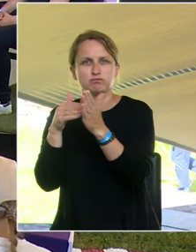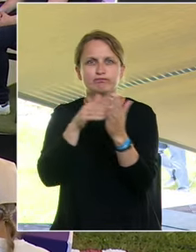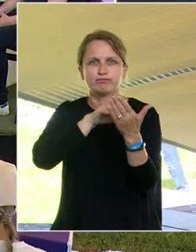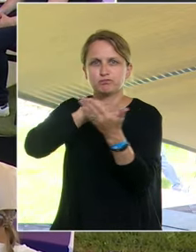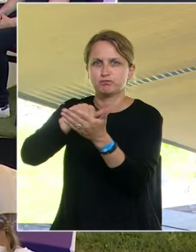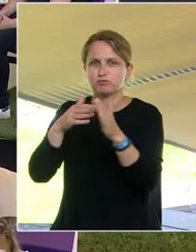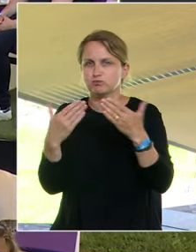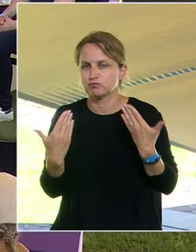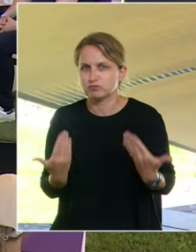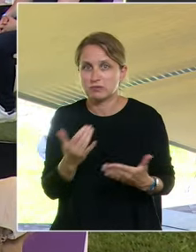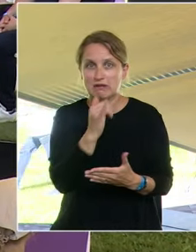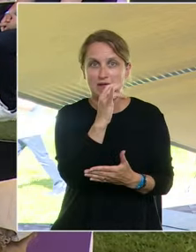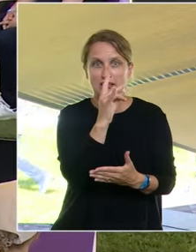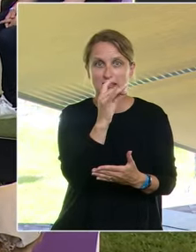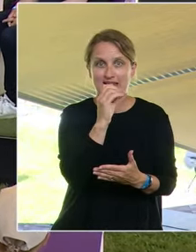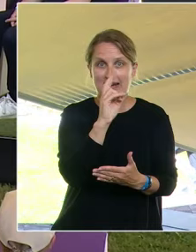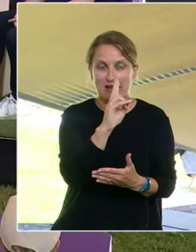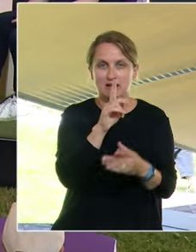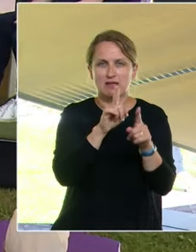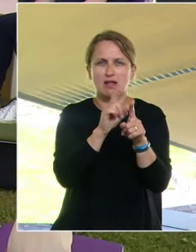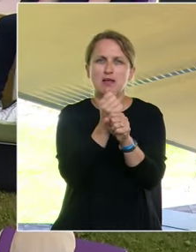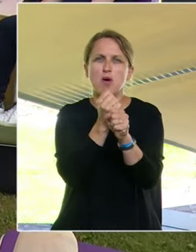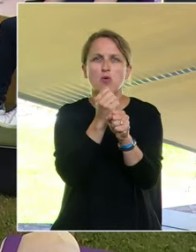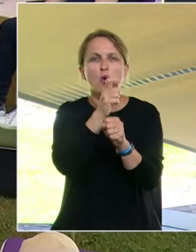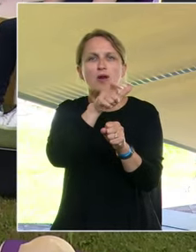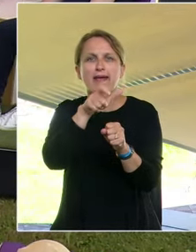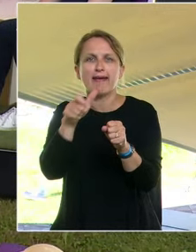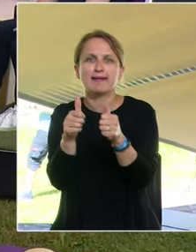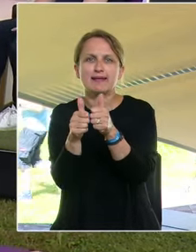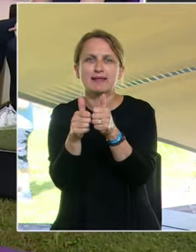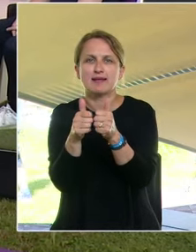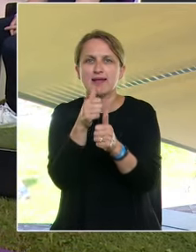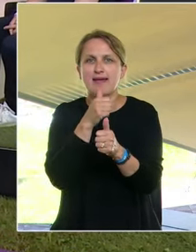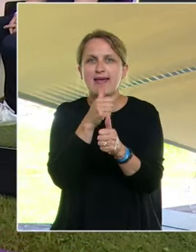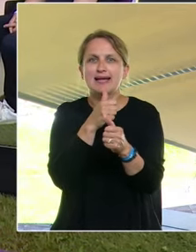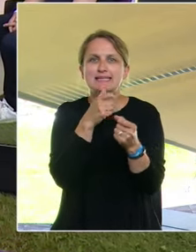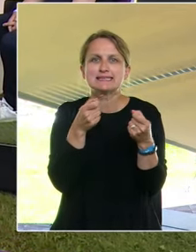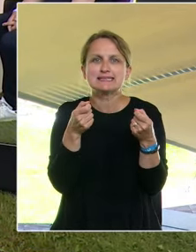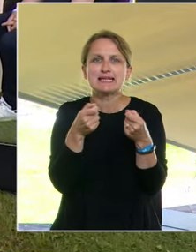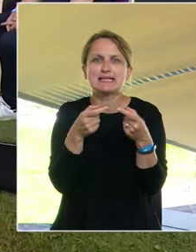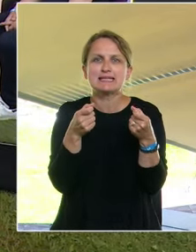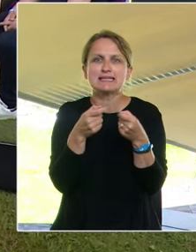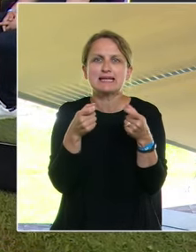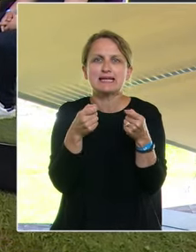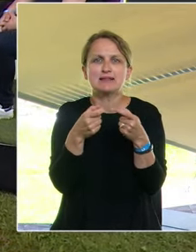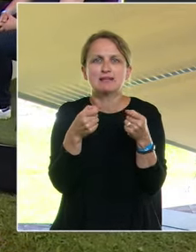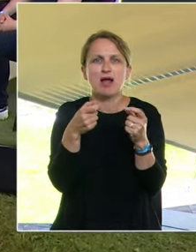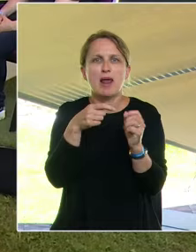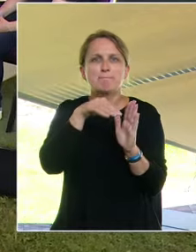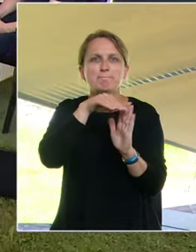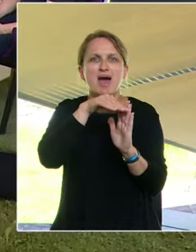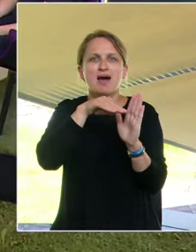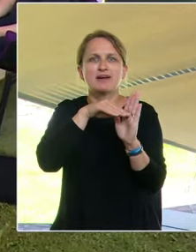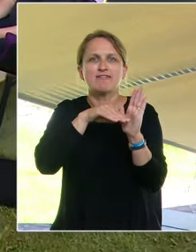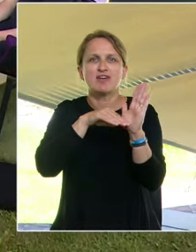forth. Indrek and his colleagues are also authors of the Estonian Digital Manifesto.